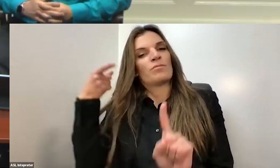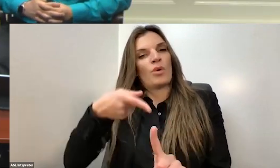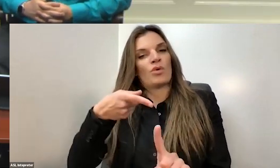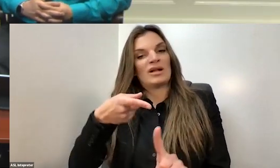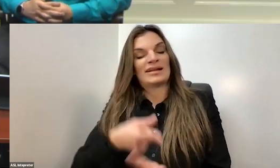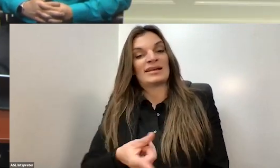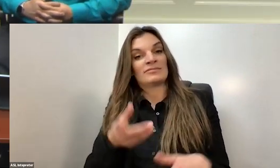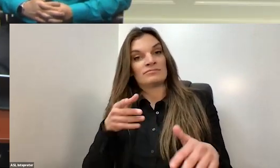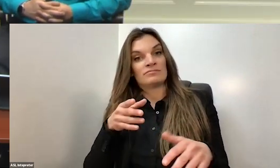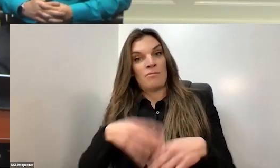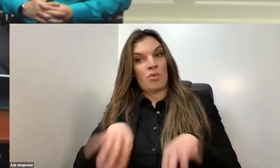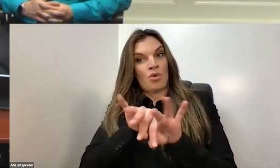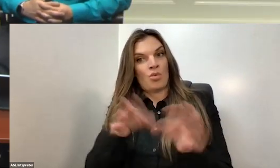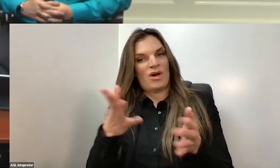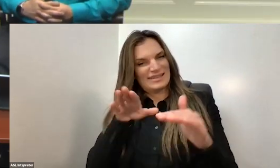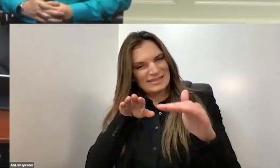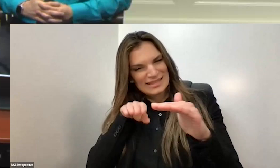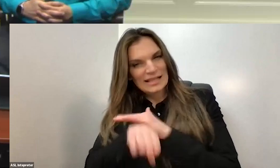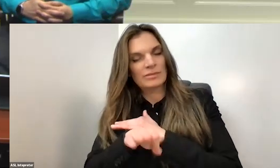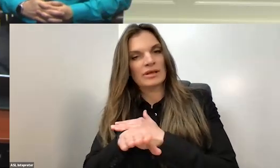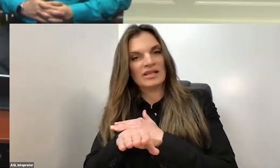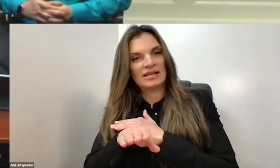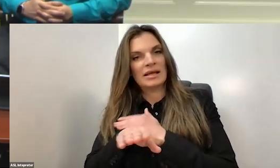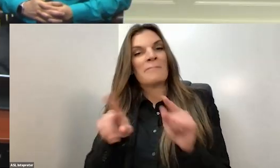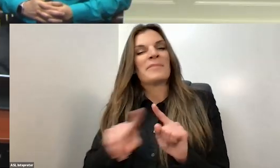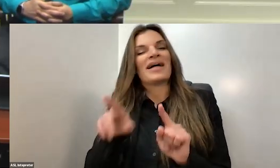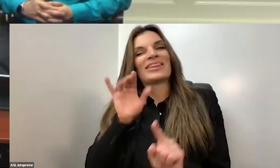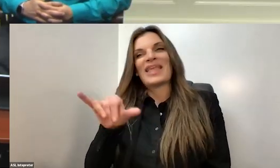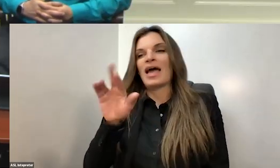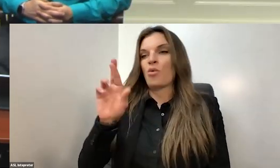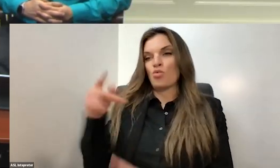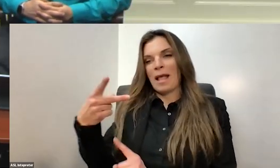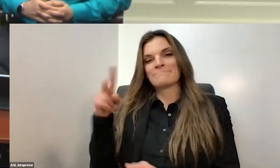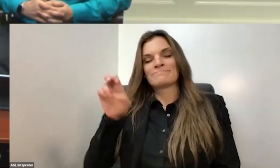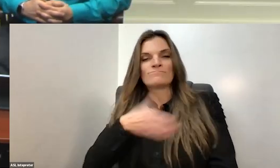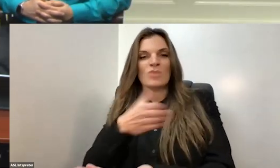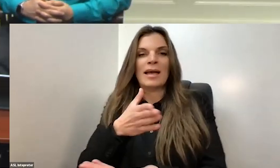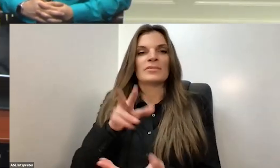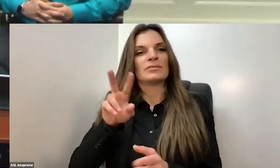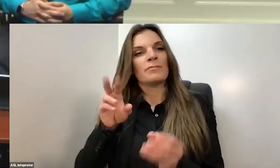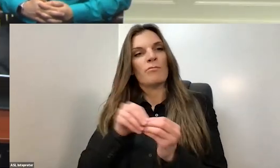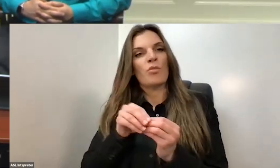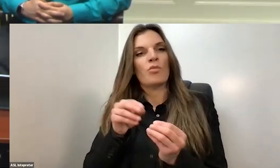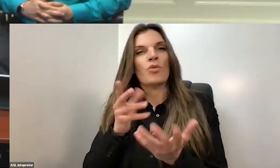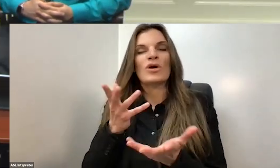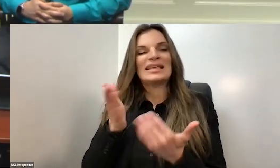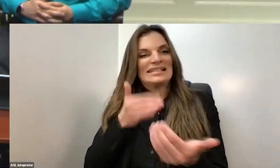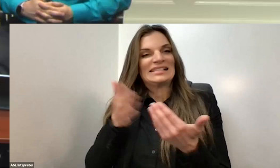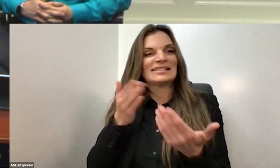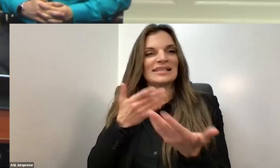accessibility is important, all that kind of good stuff. But it's just done in a non-threatening way. Jen, just have